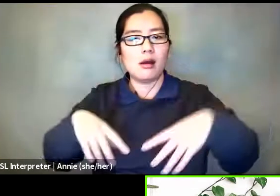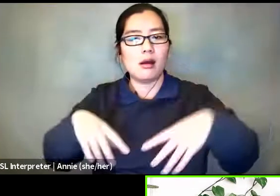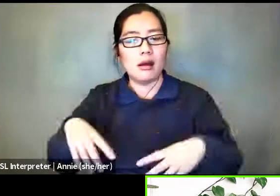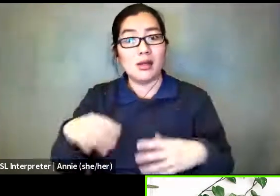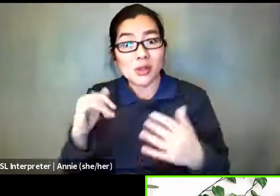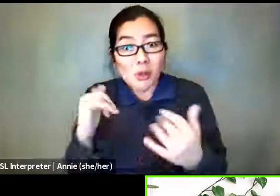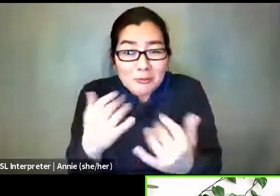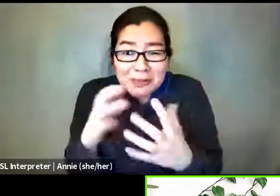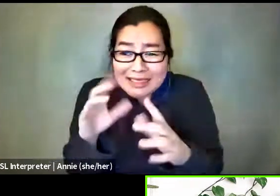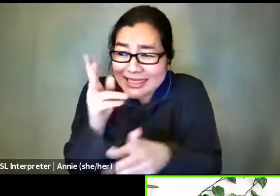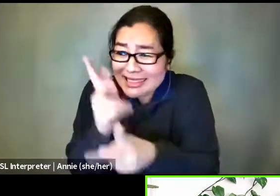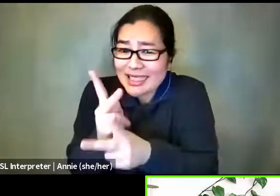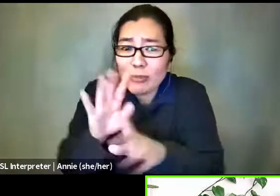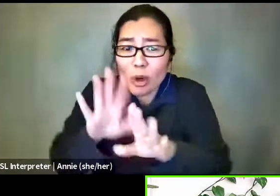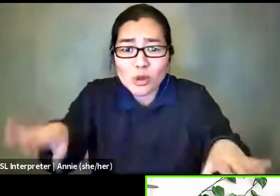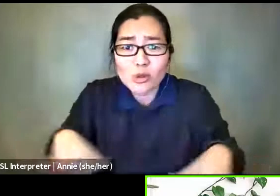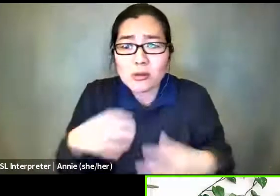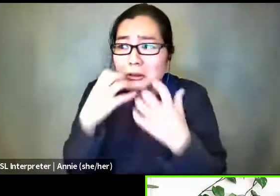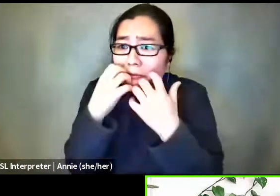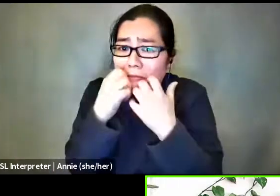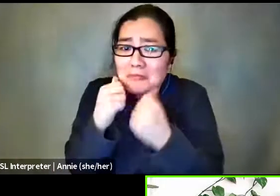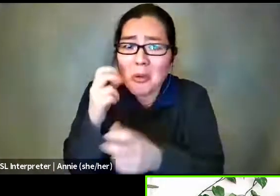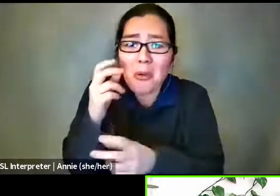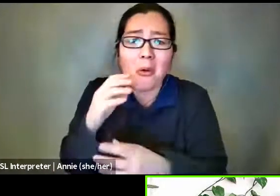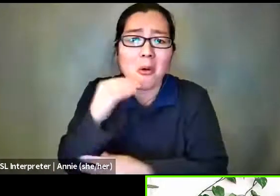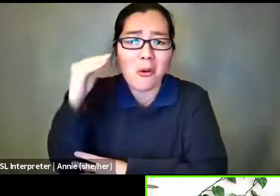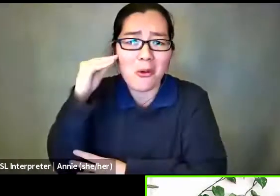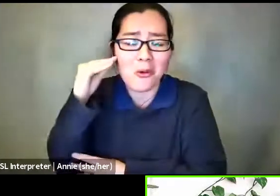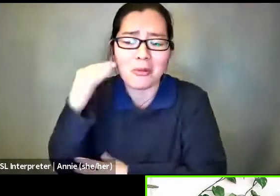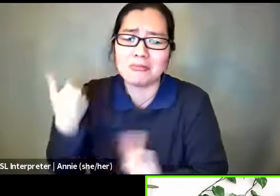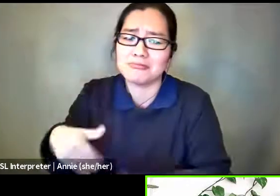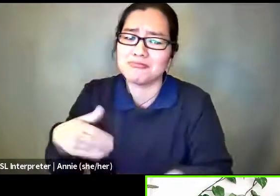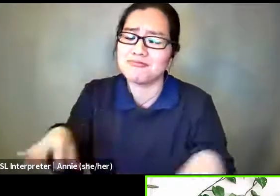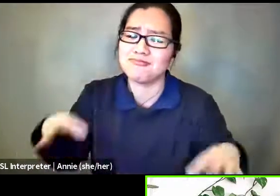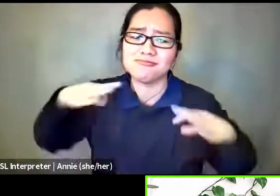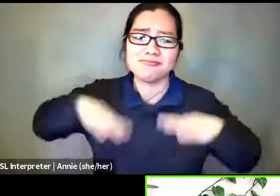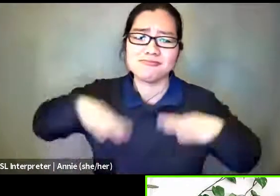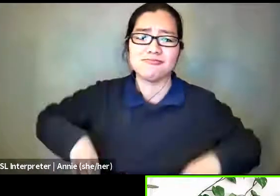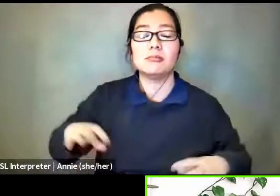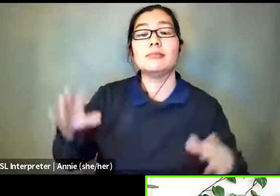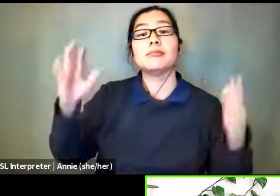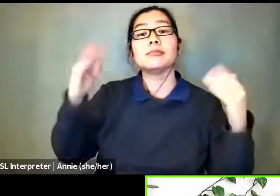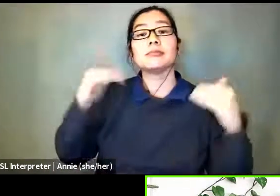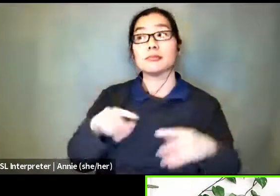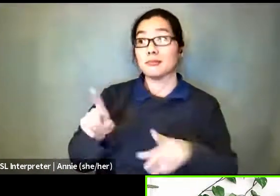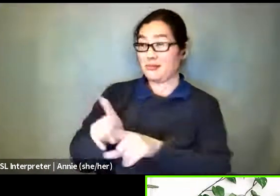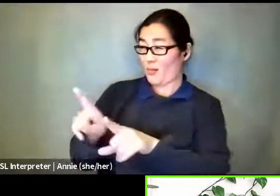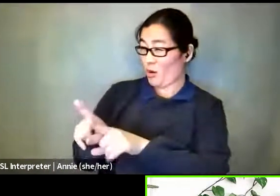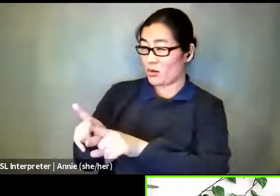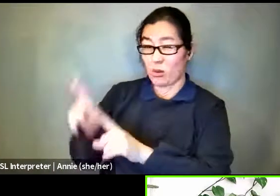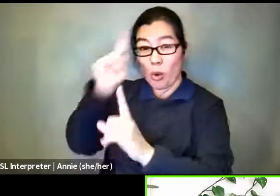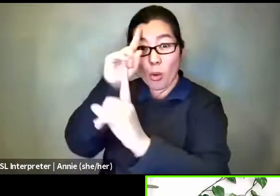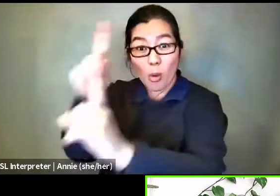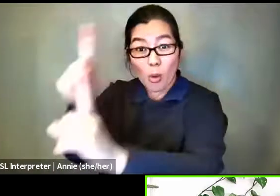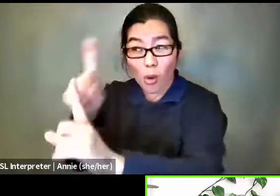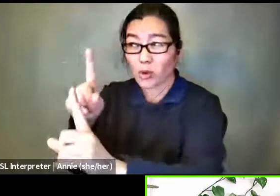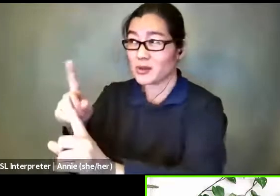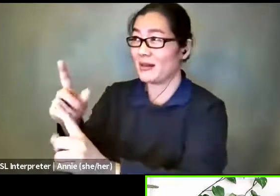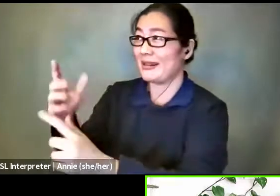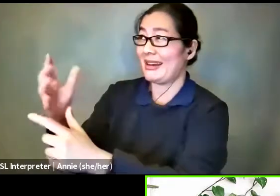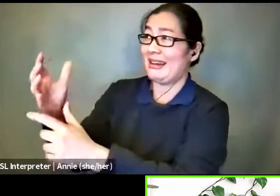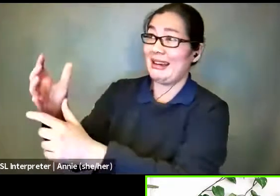is the goals of rematriation, the goals of getting our land back. We really do